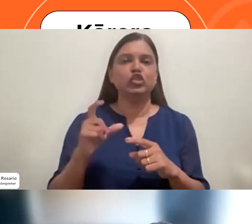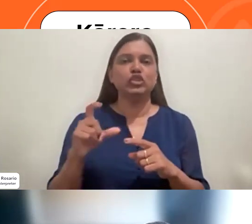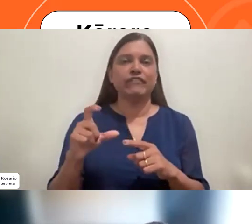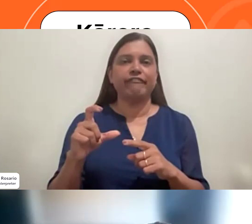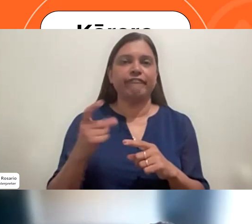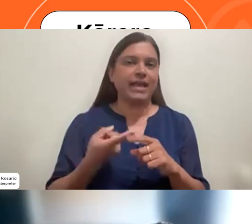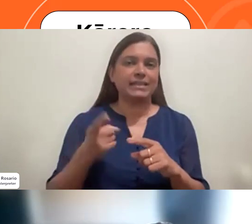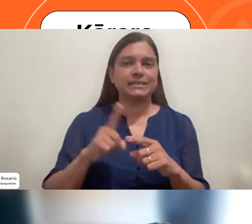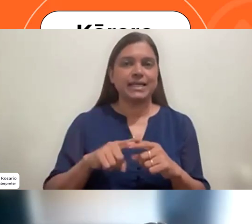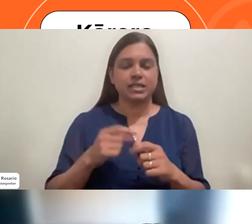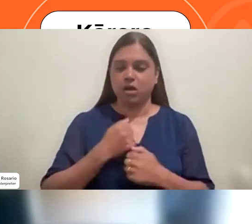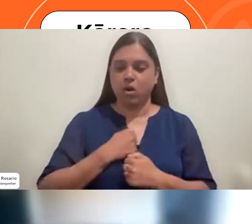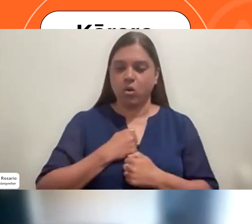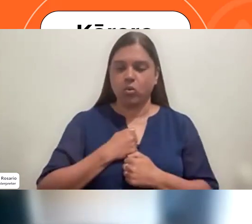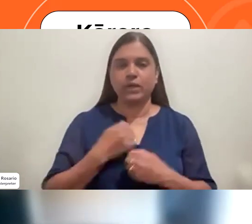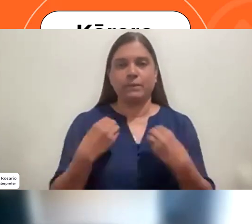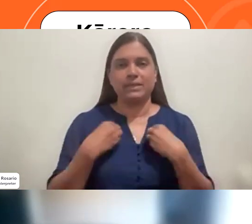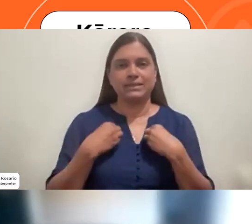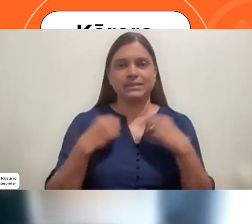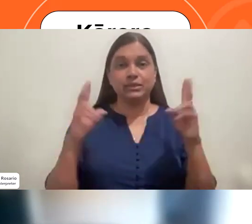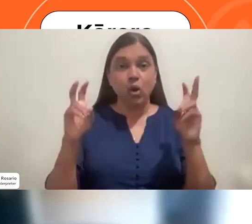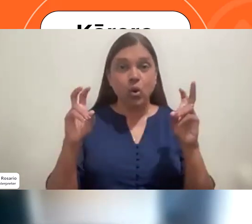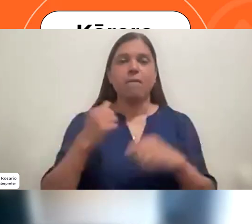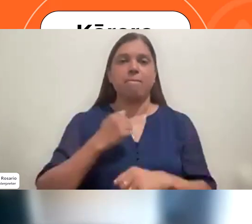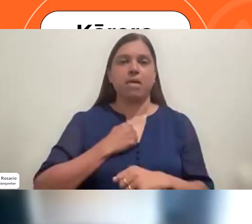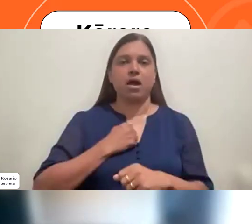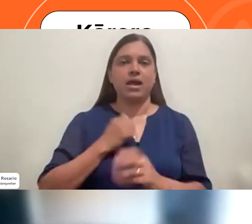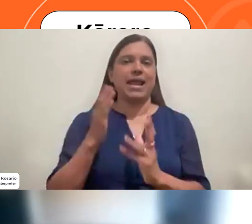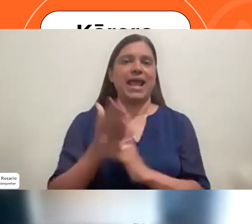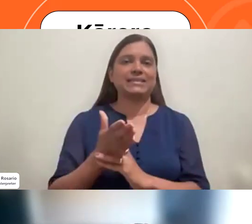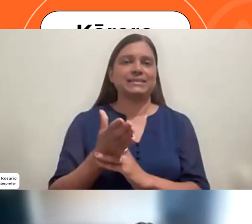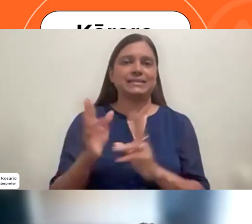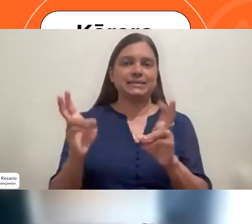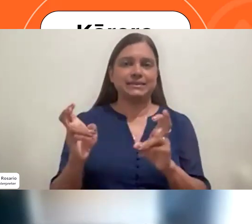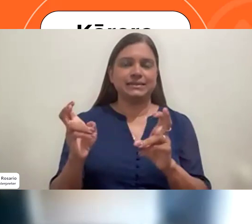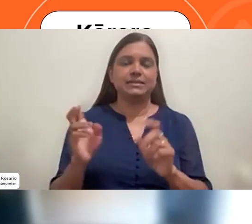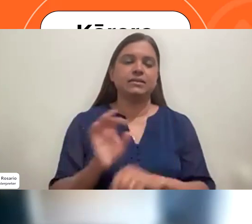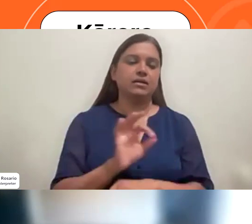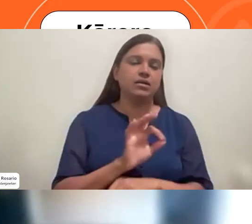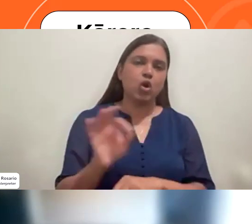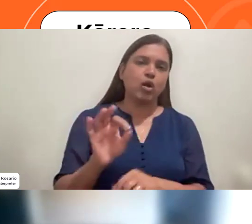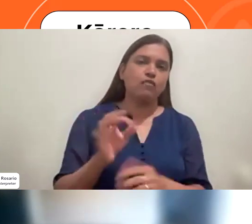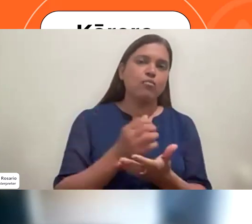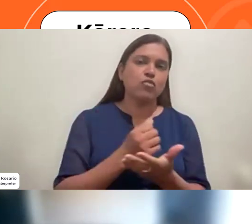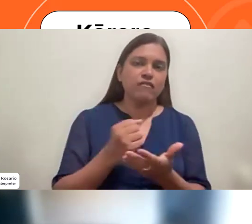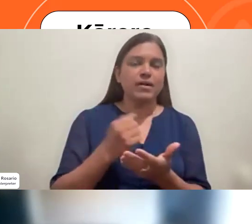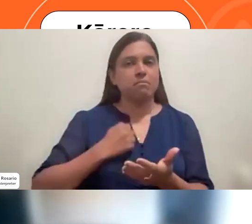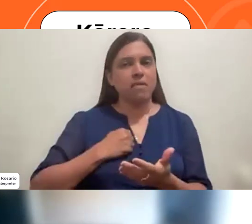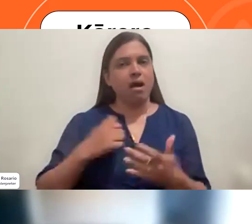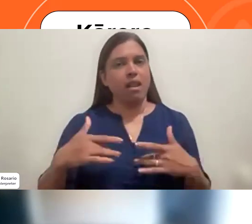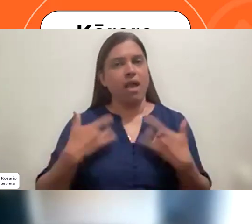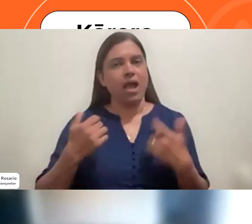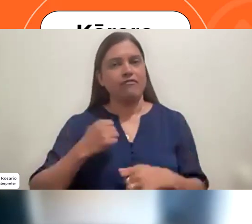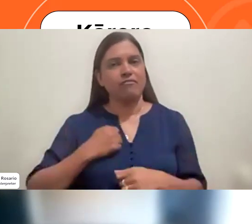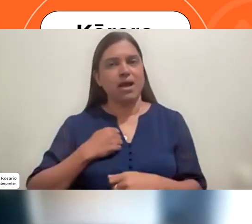my own business, Smart Access, and the non-profit My Life, My Voice, which some of you